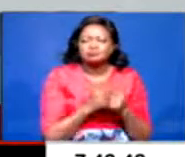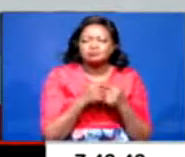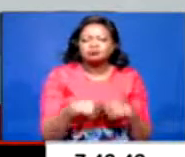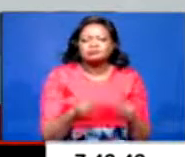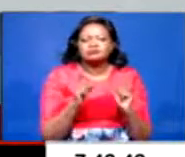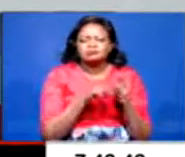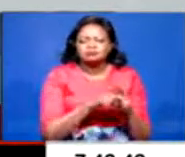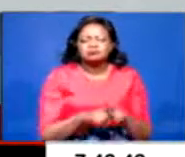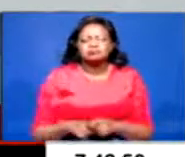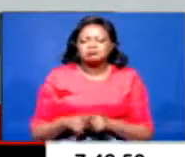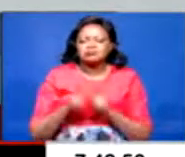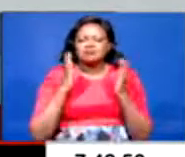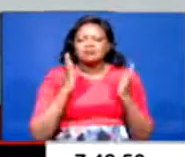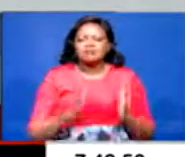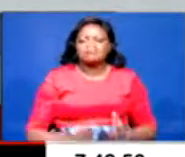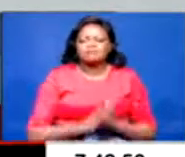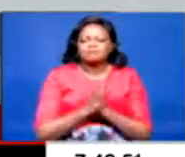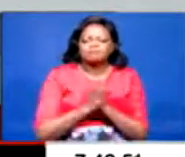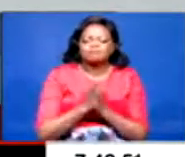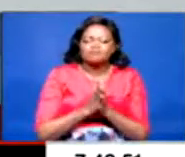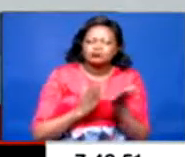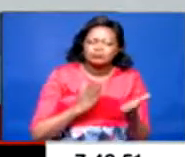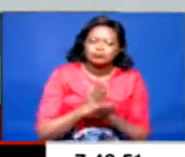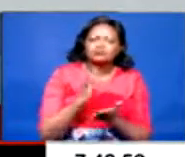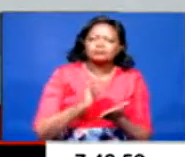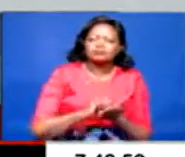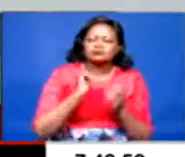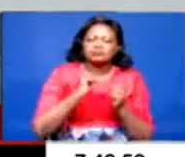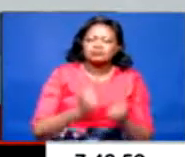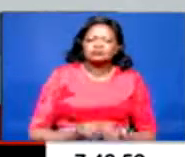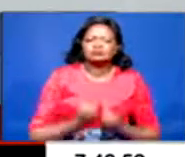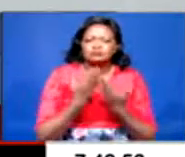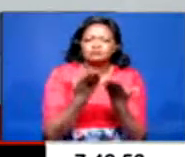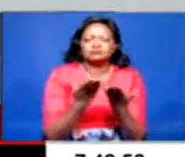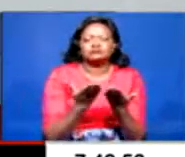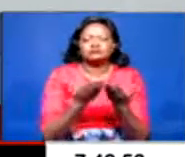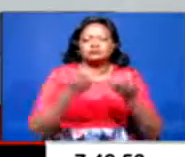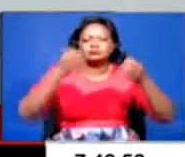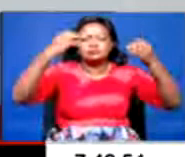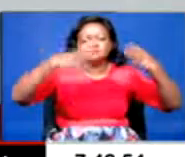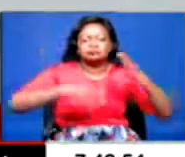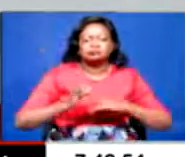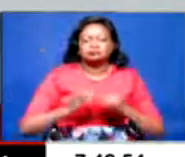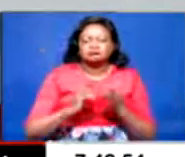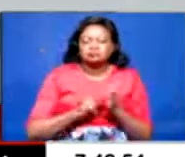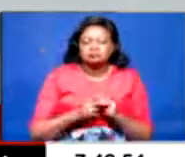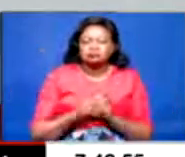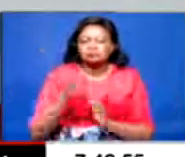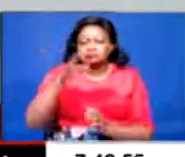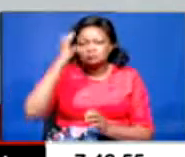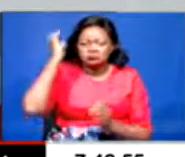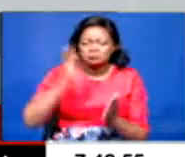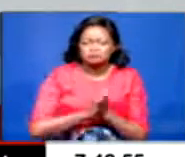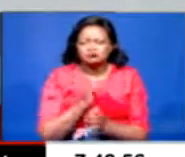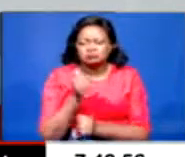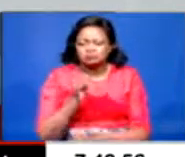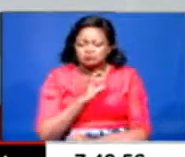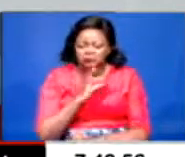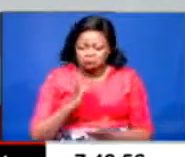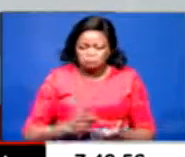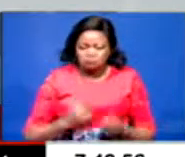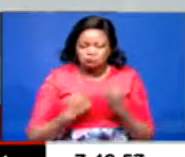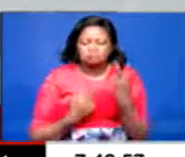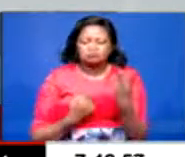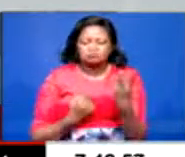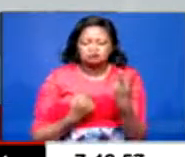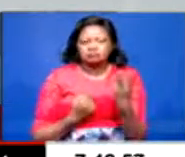has a personal quest to sort of prove he can deliver a credible election. So Chebukati and his fellow commissioners, the other two who didn't resign,